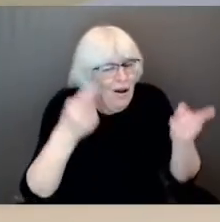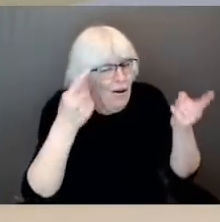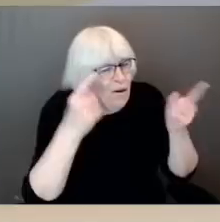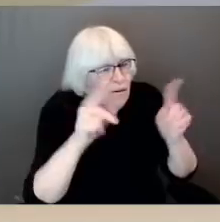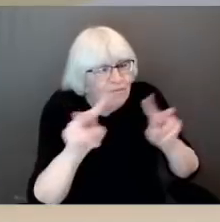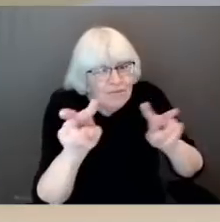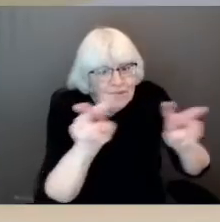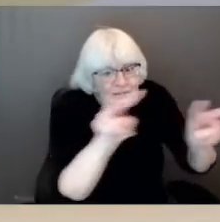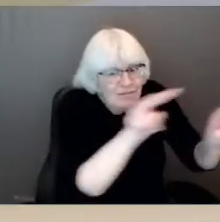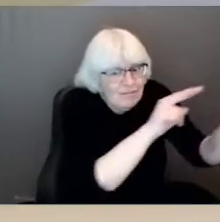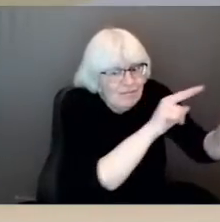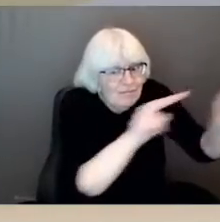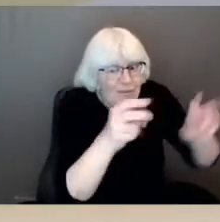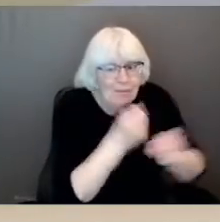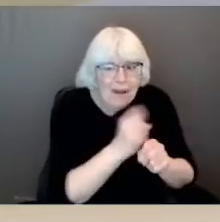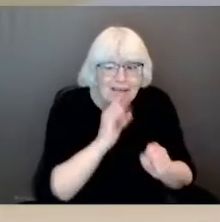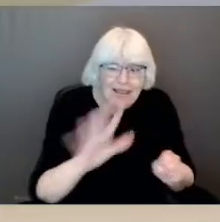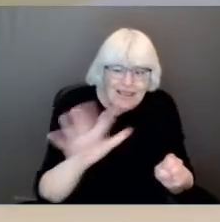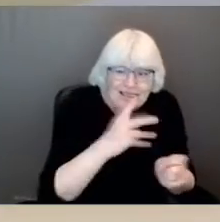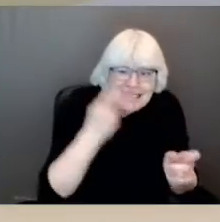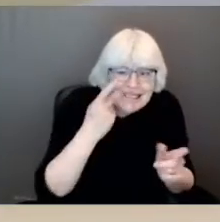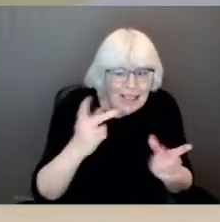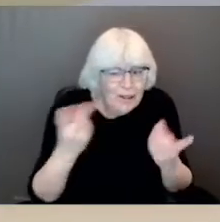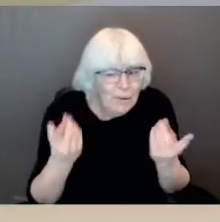rest of the country and what's happened here.